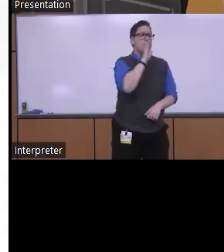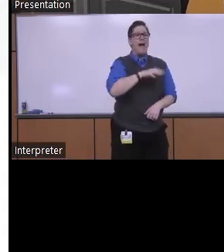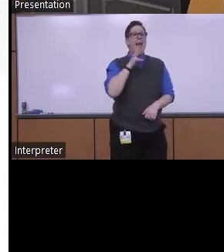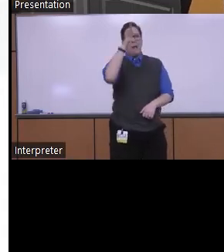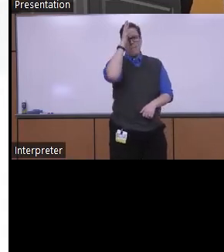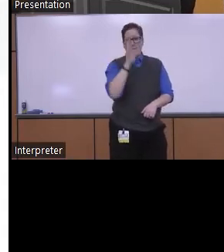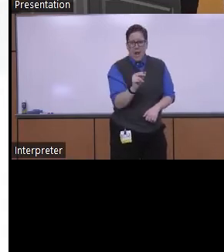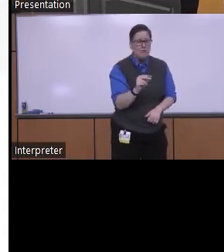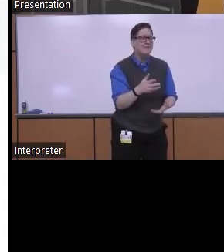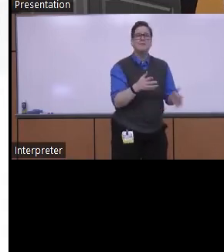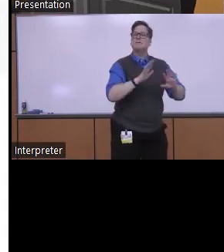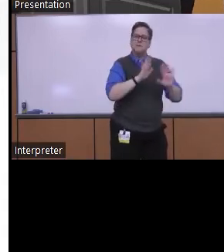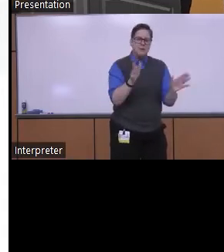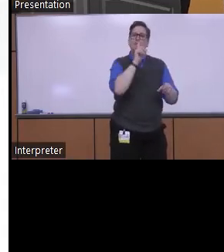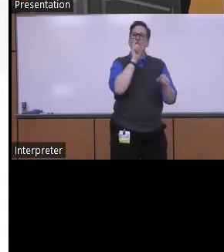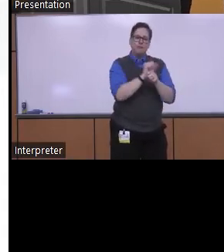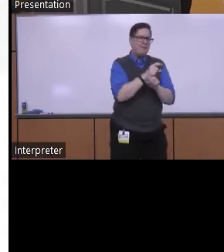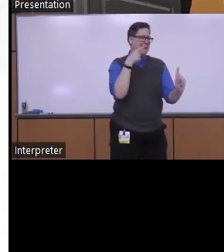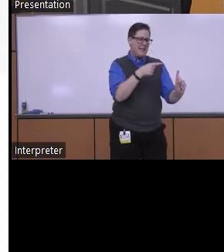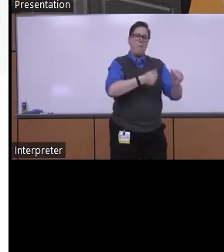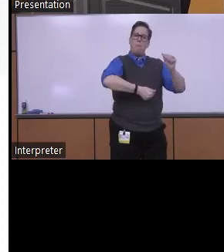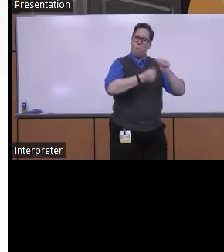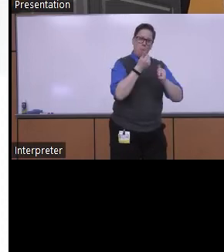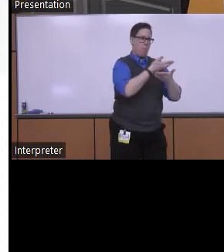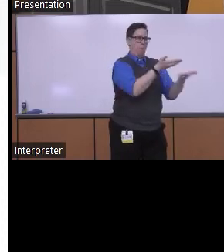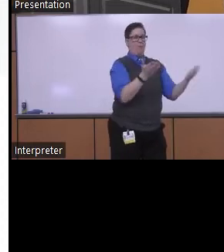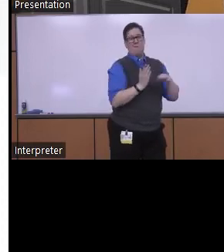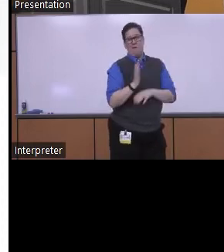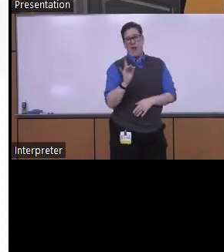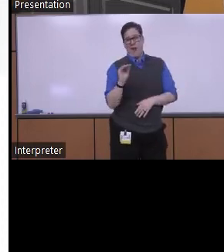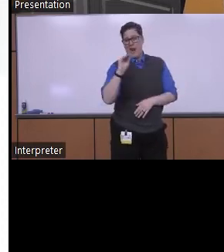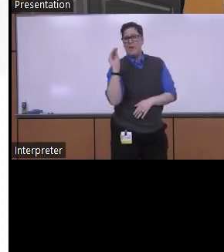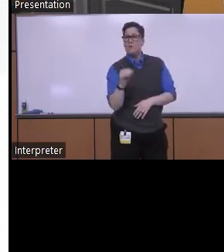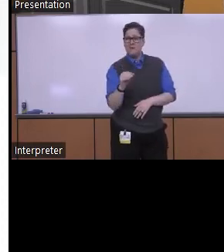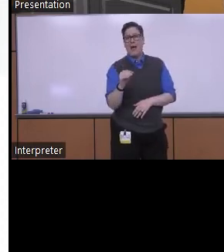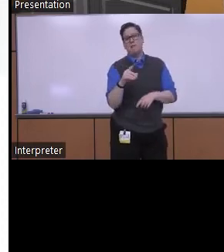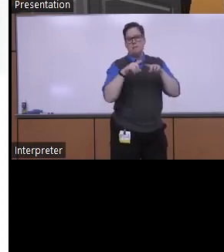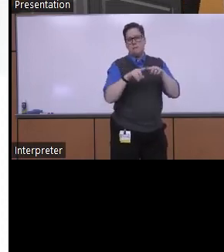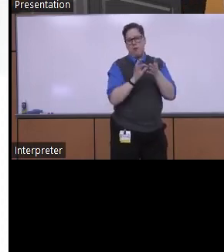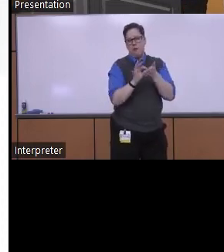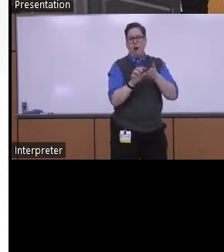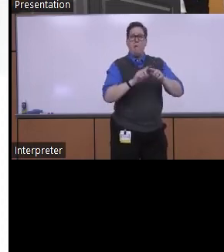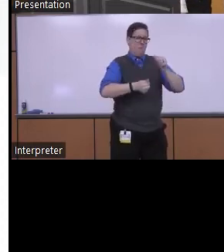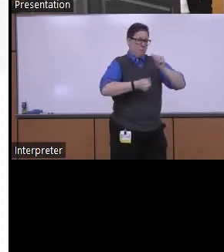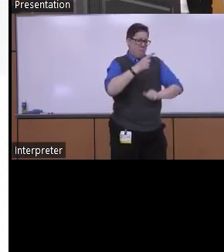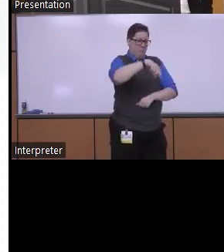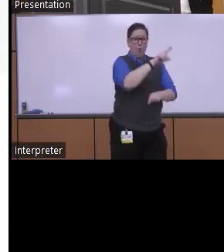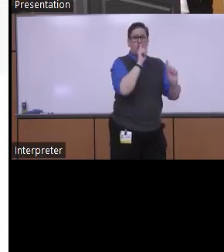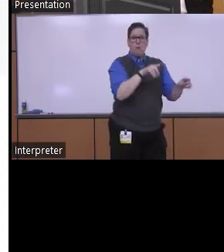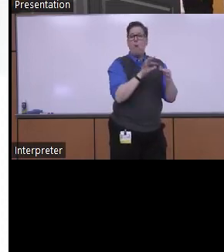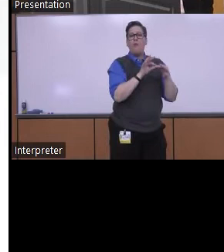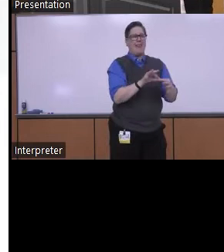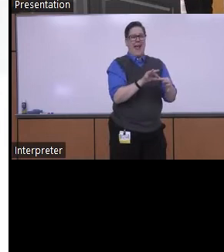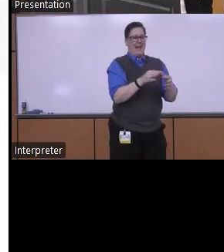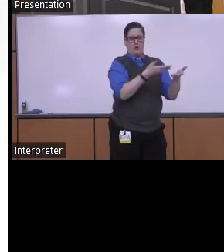parenting or parental pathology. In fact, the vast majority, like over 80%, plus it depends on how you calculate, most of these reports are related